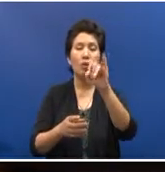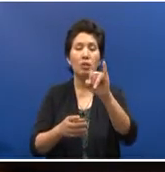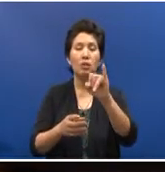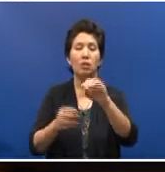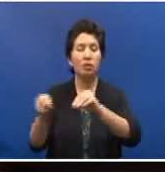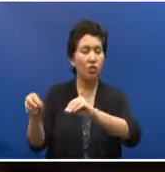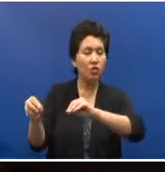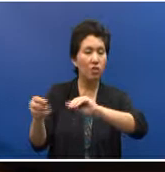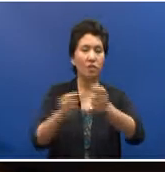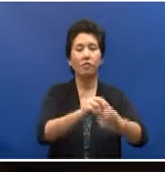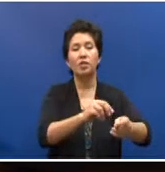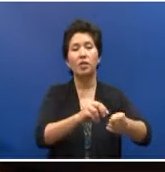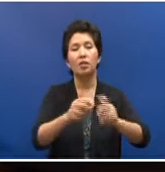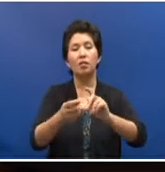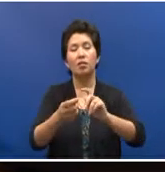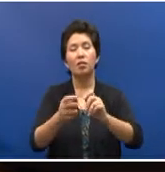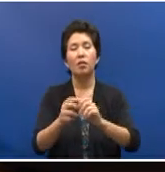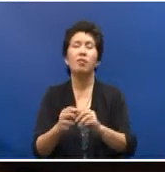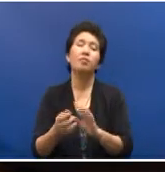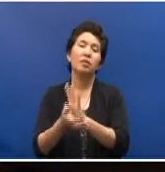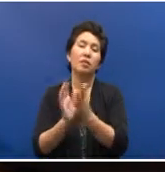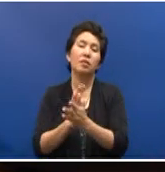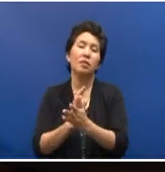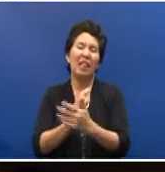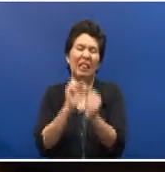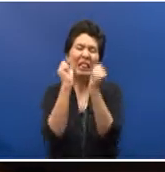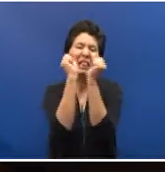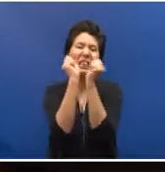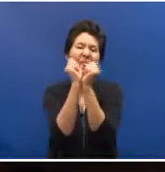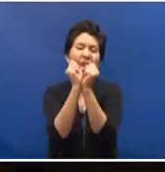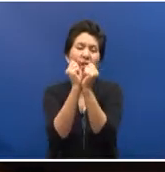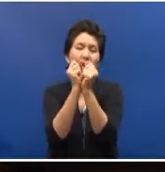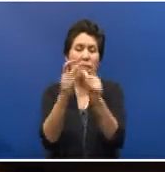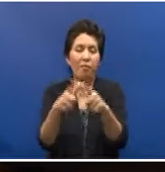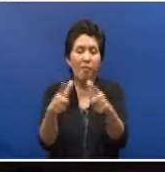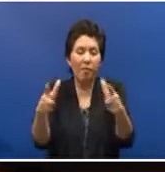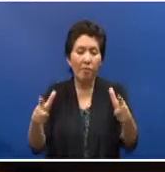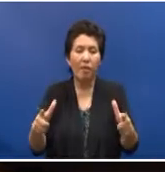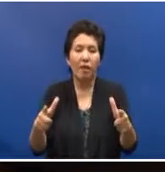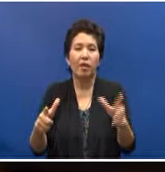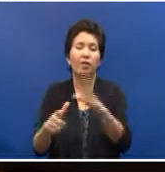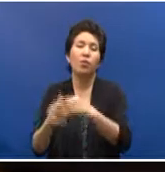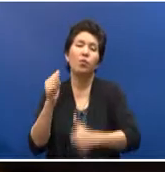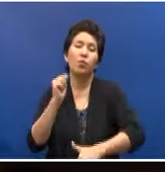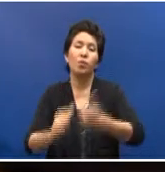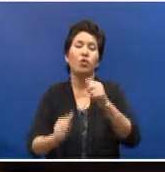shifting cultivation, it does not make sense for them to be tied down to a piece of land, okay,